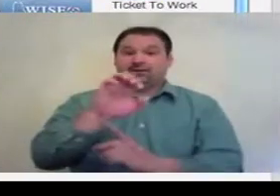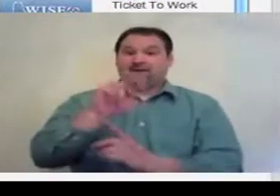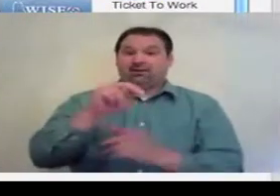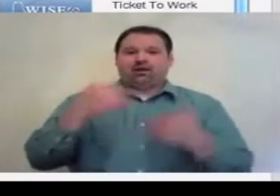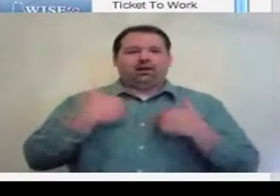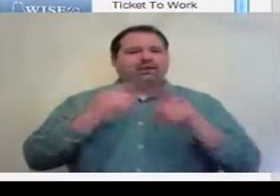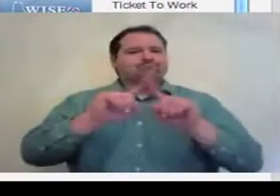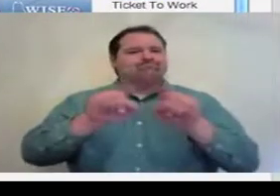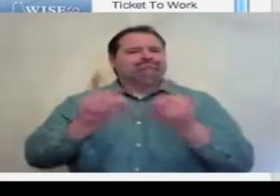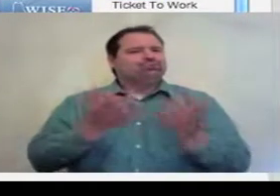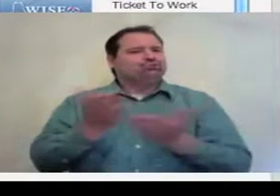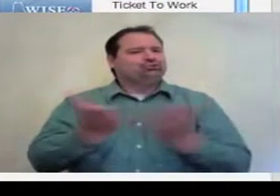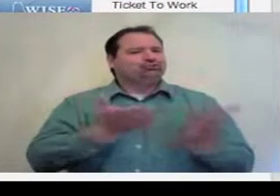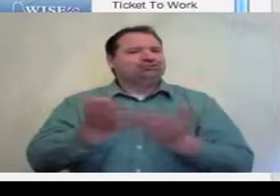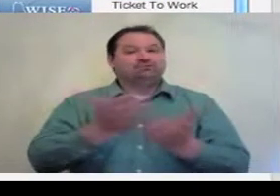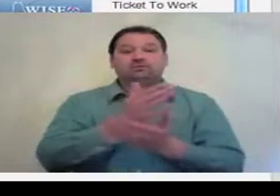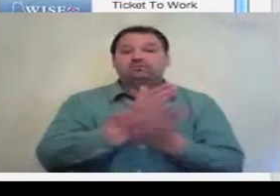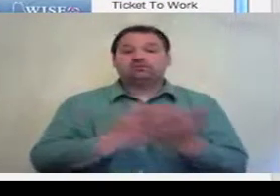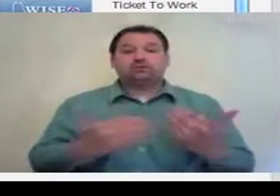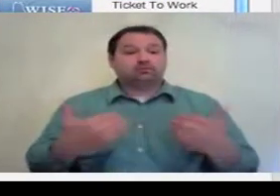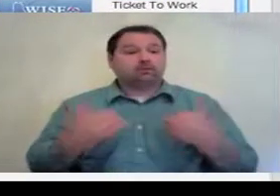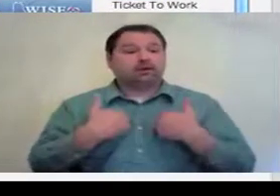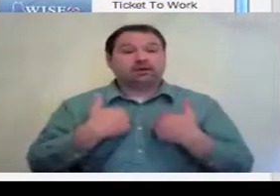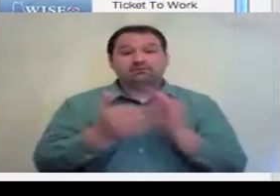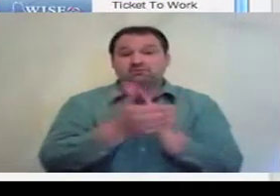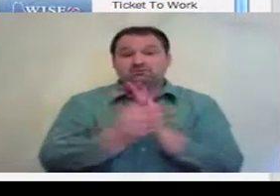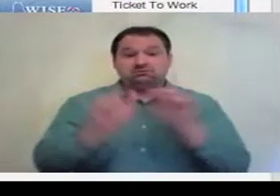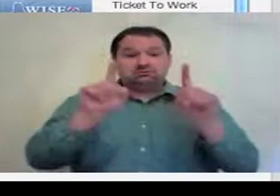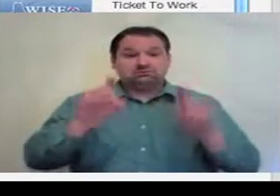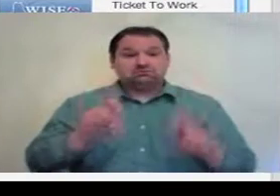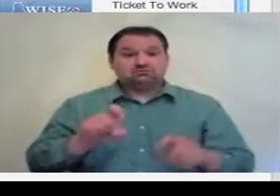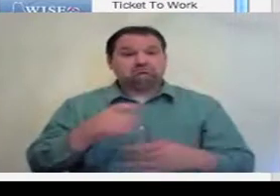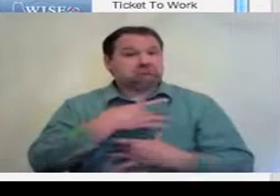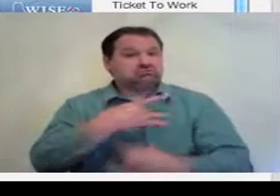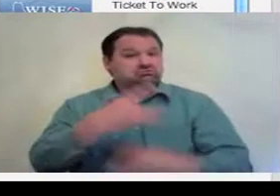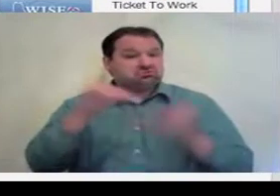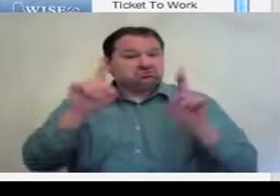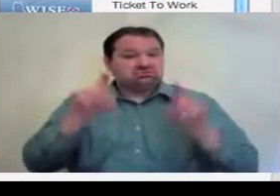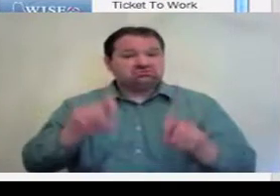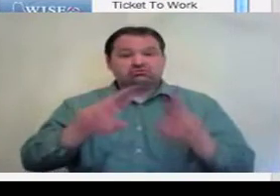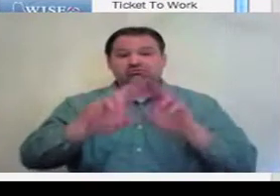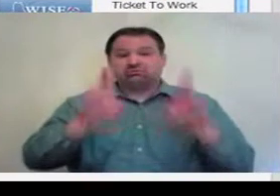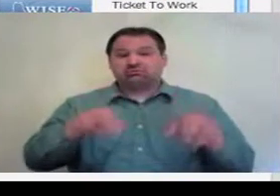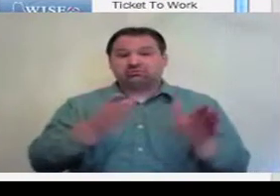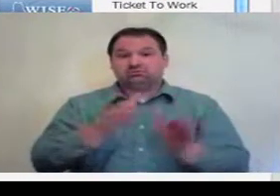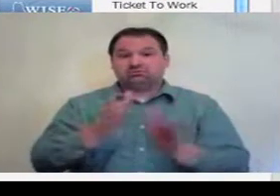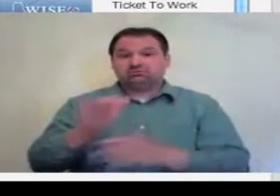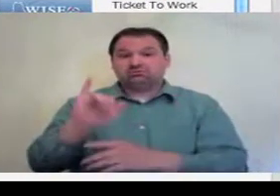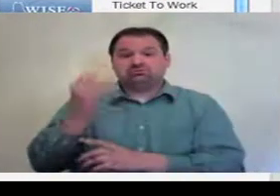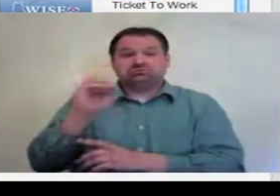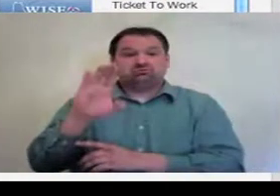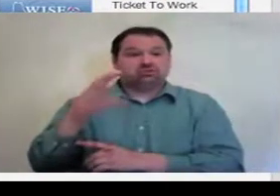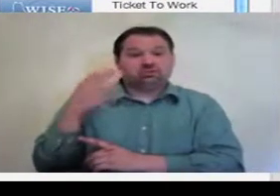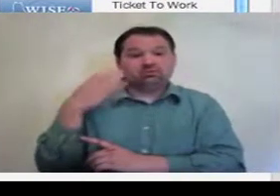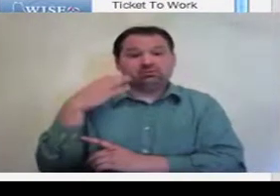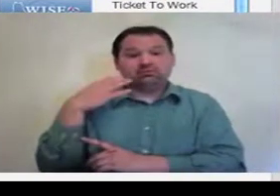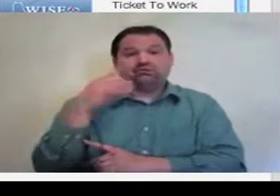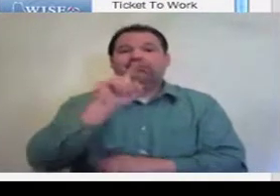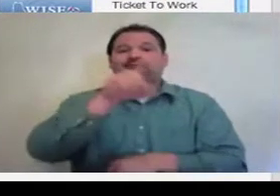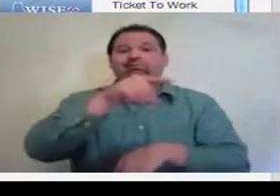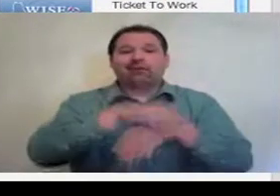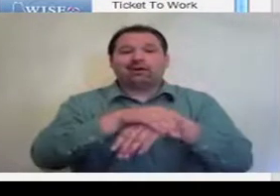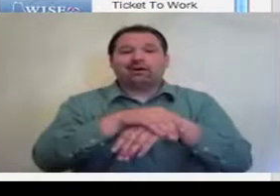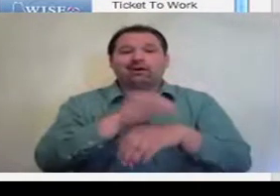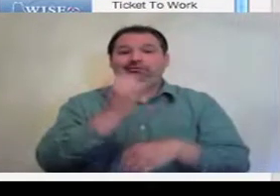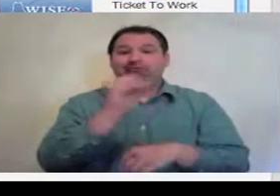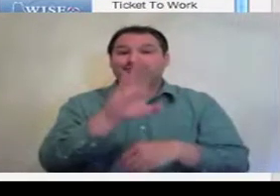Some of the services that the different employment networks can offer are skills testing, interest testing, resume preparation, job